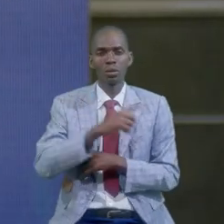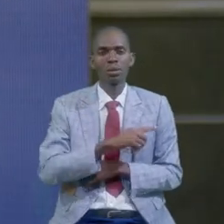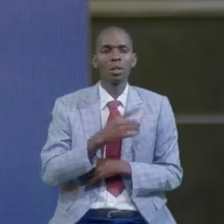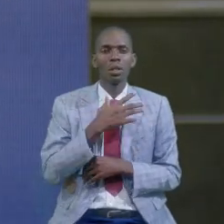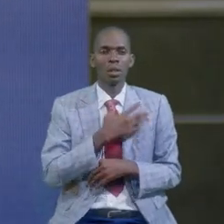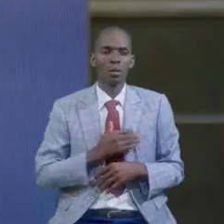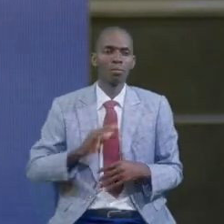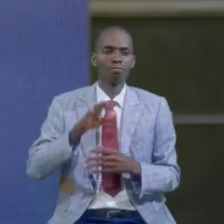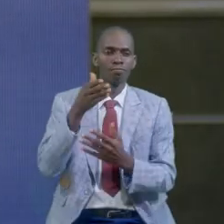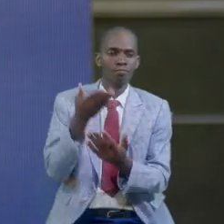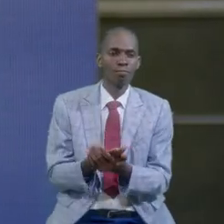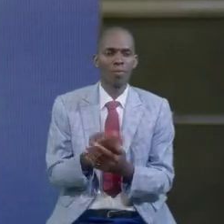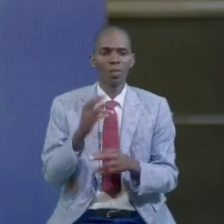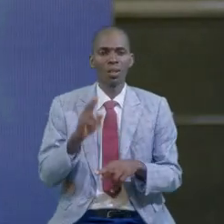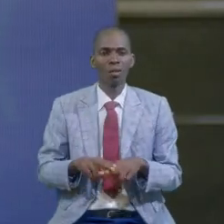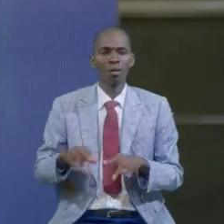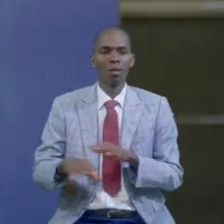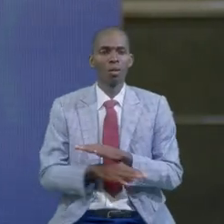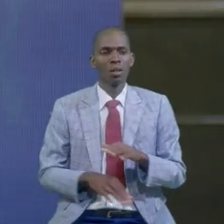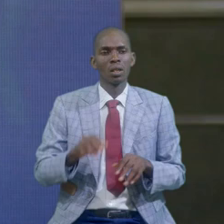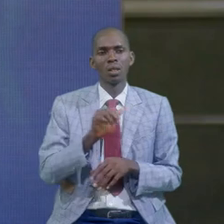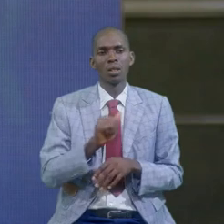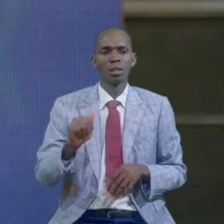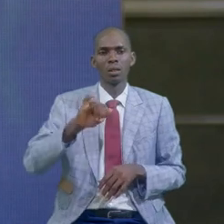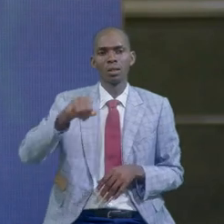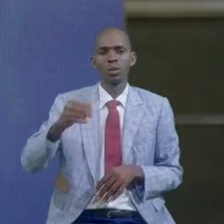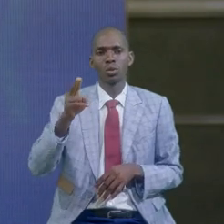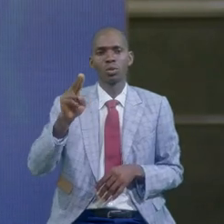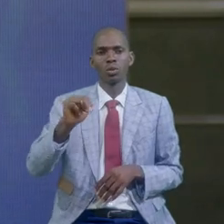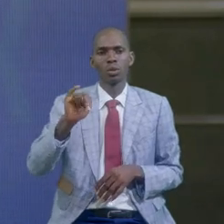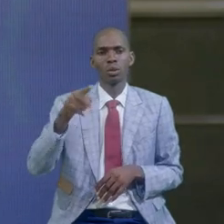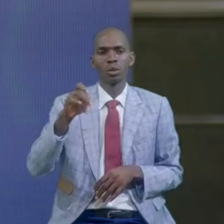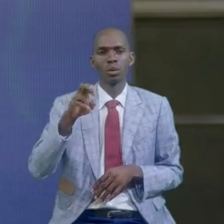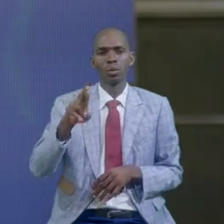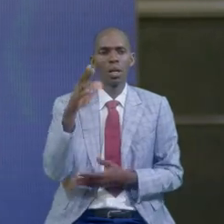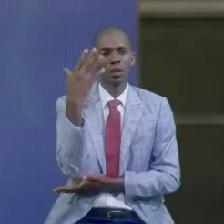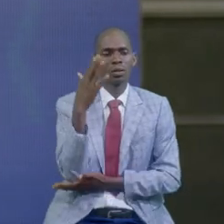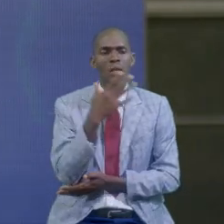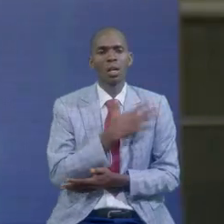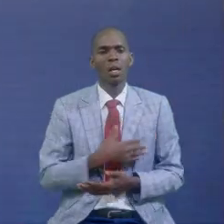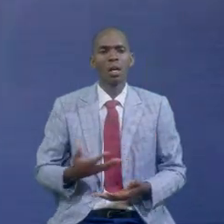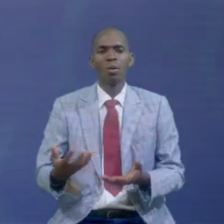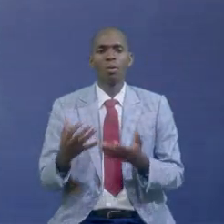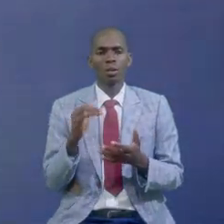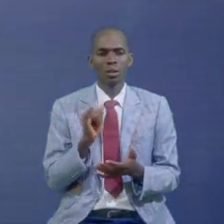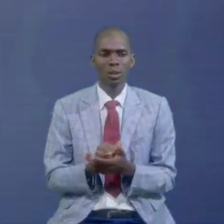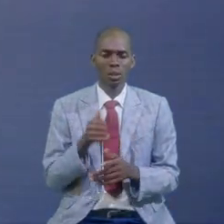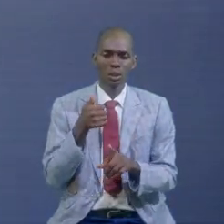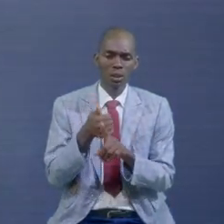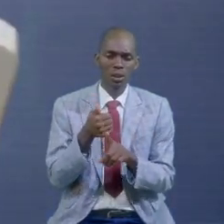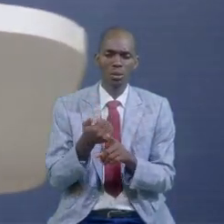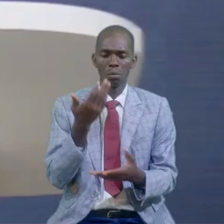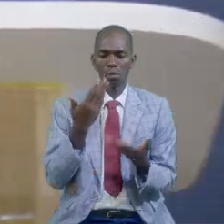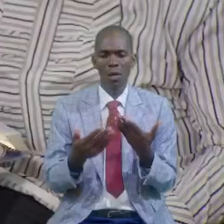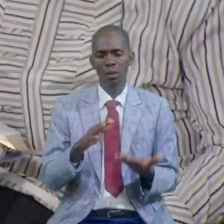sat down under a juniper tree and requested for himself that he might